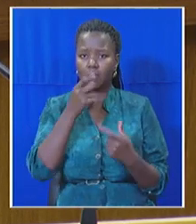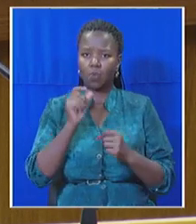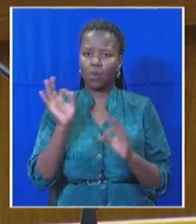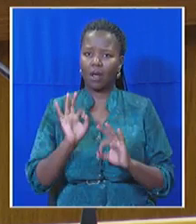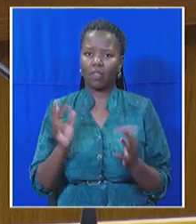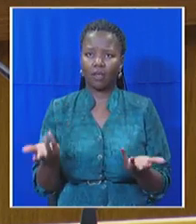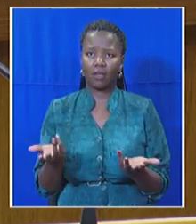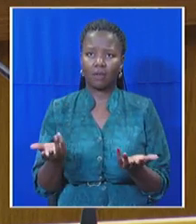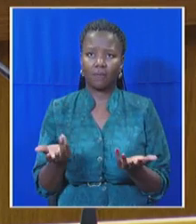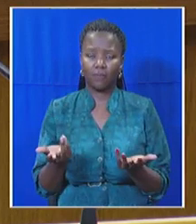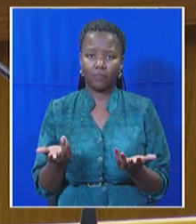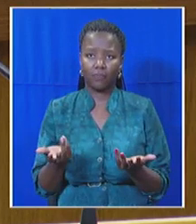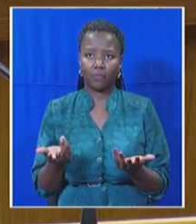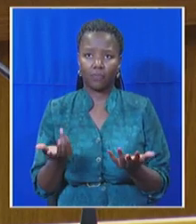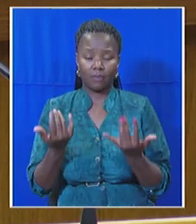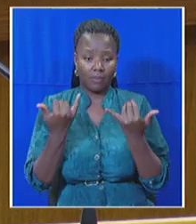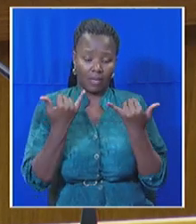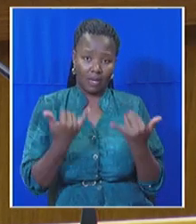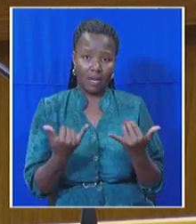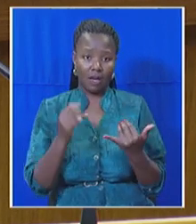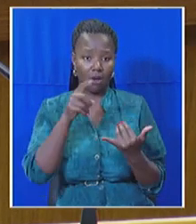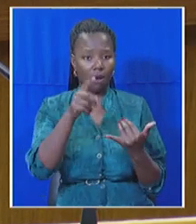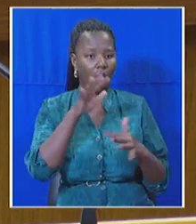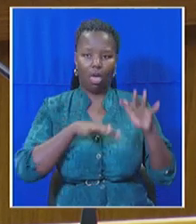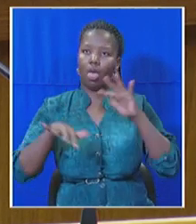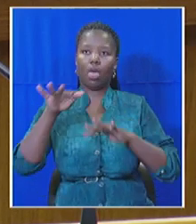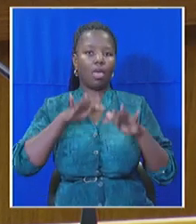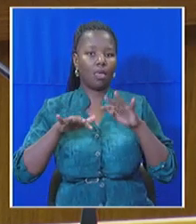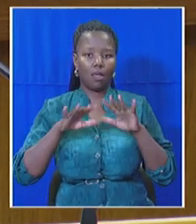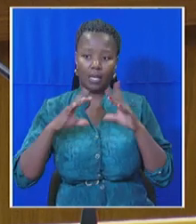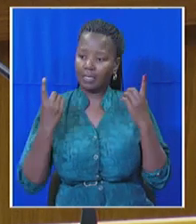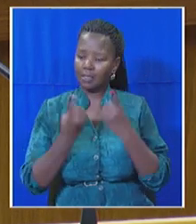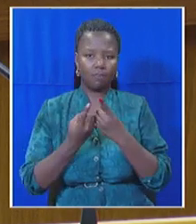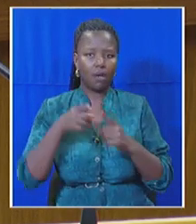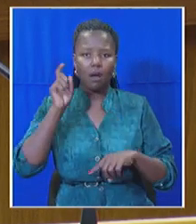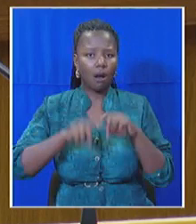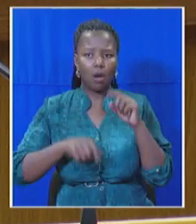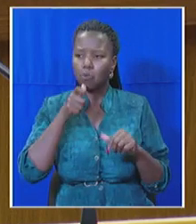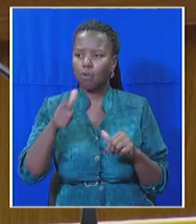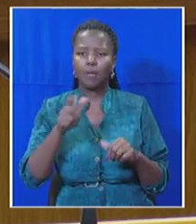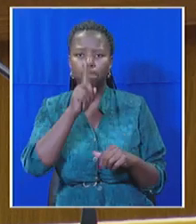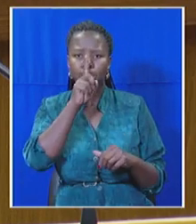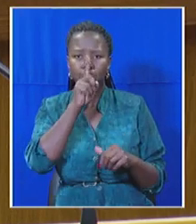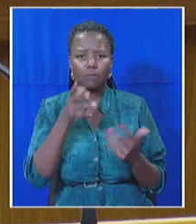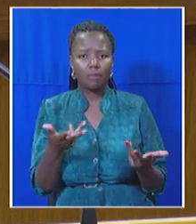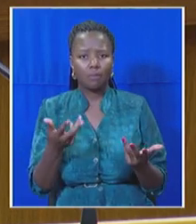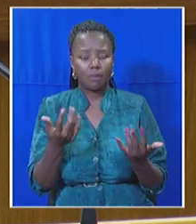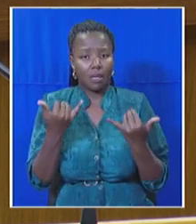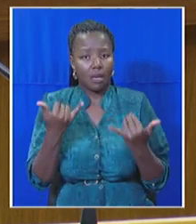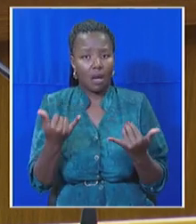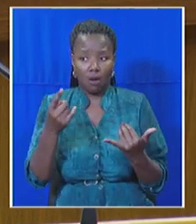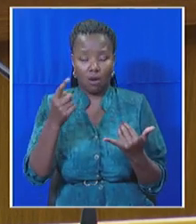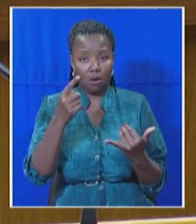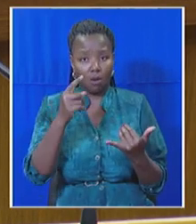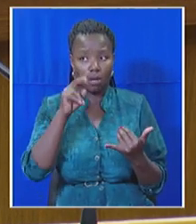mouse. When they are caught with their pants down, this department cannot even comment on it, instead of commending the government